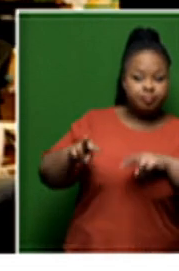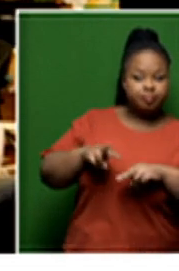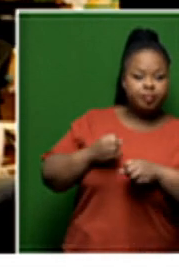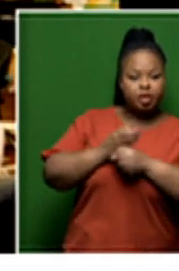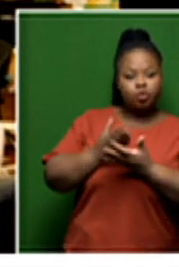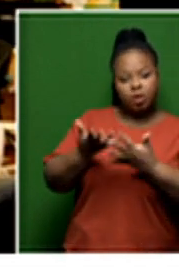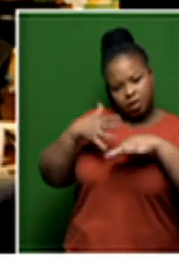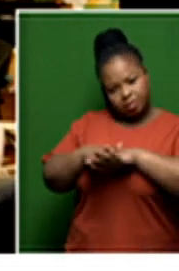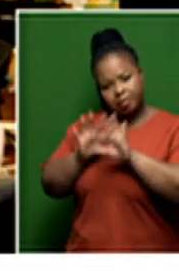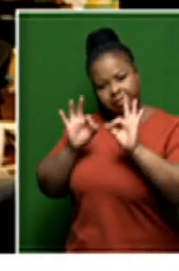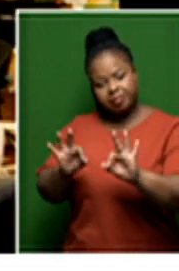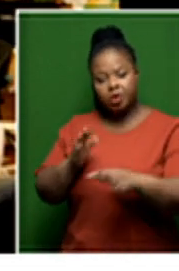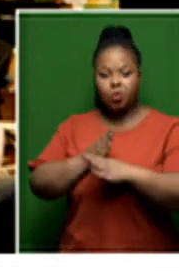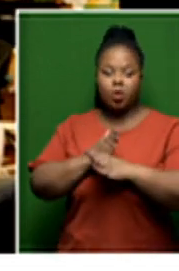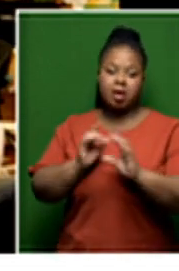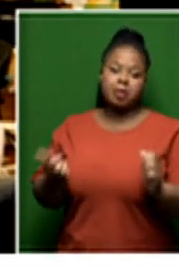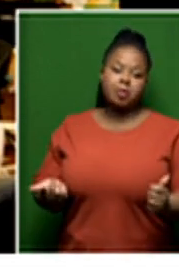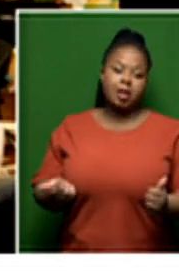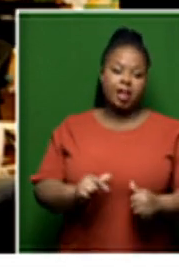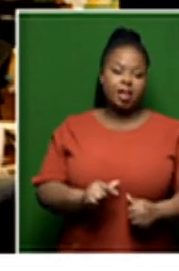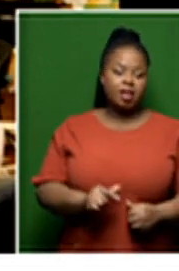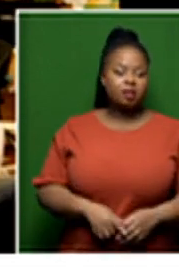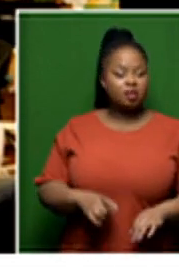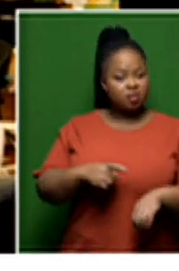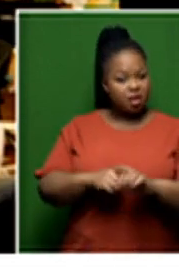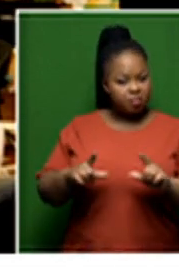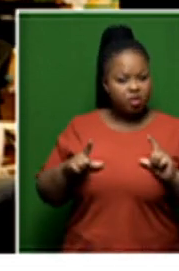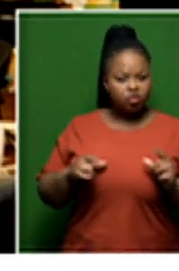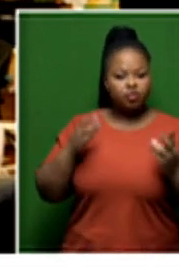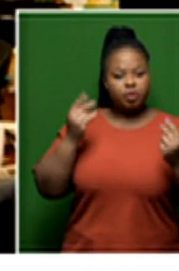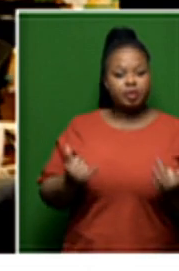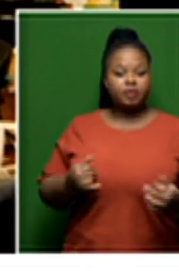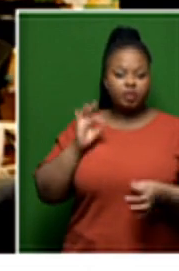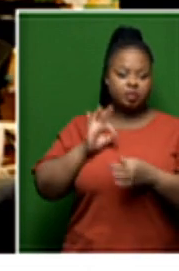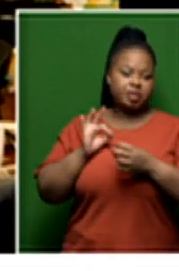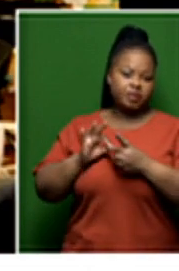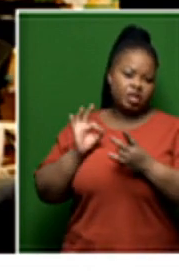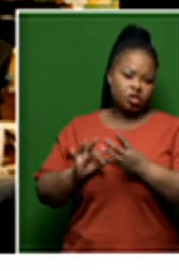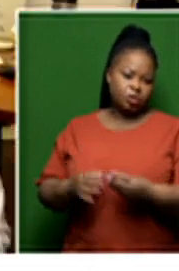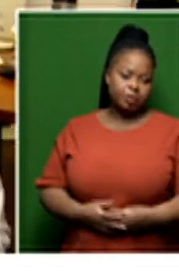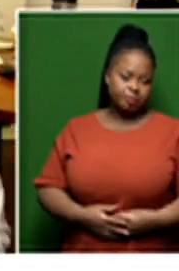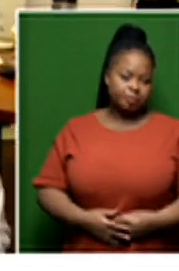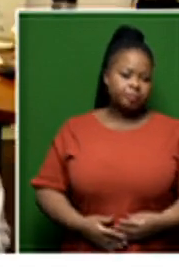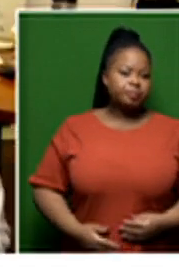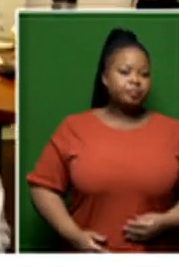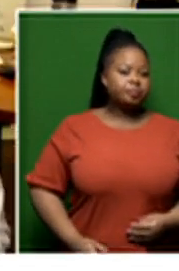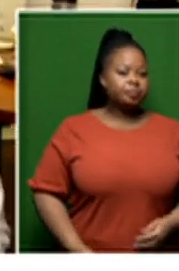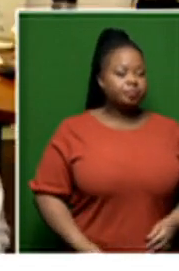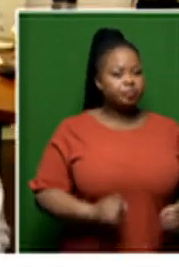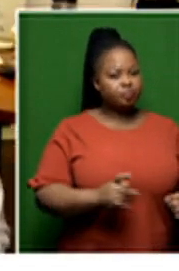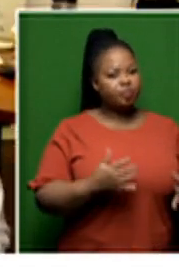implementing agents are doing the work that they're supposed to do to finish on time, to budget and to specifications. Okay. Let's speak